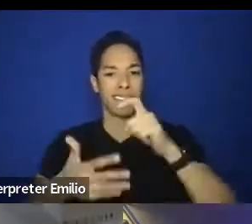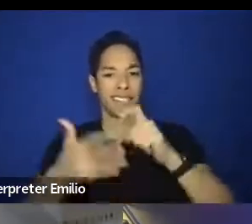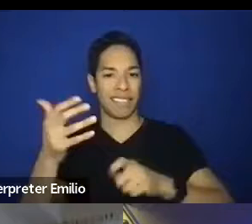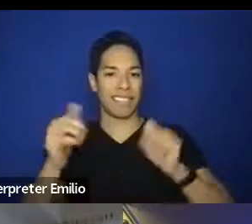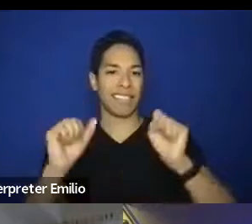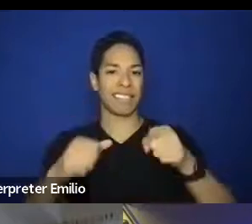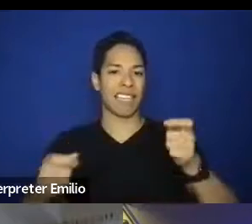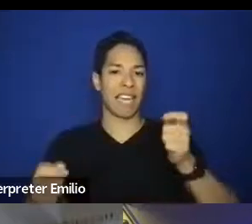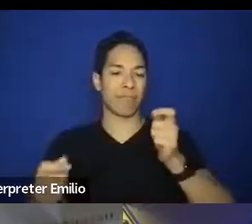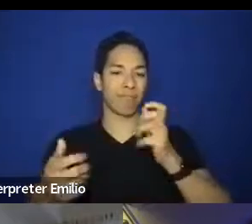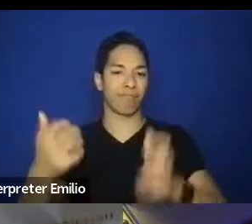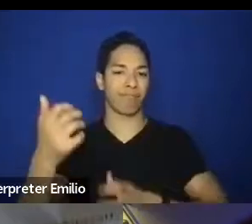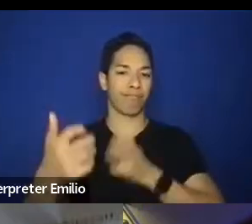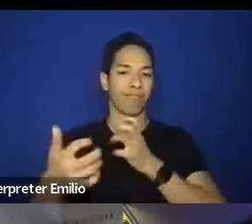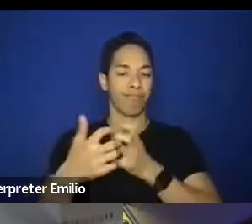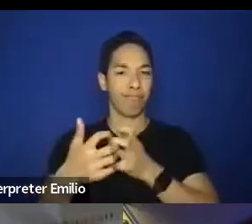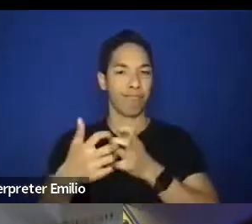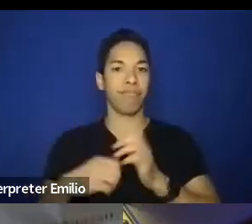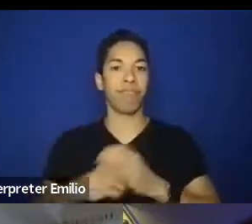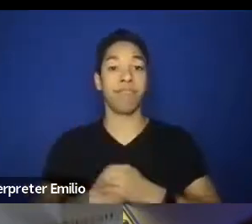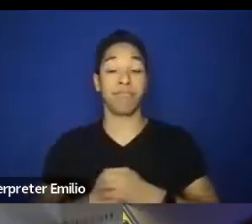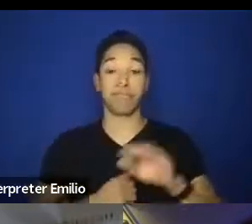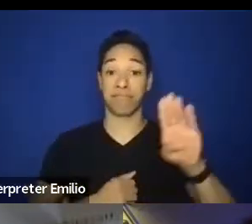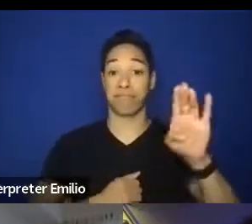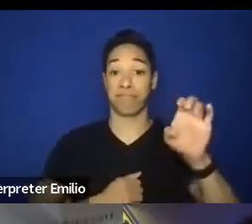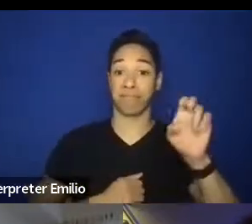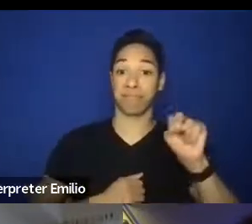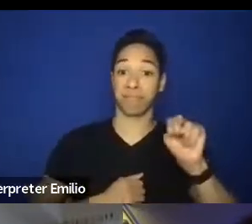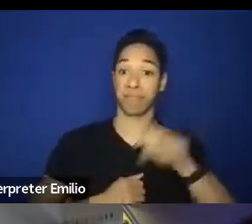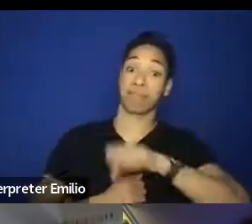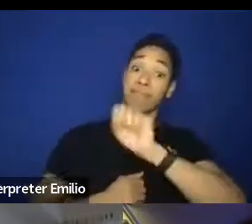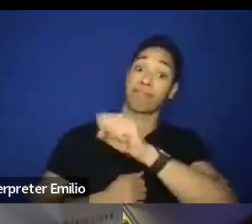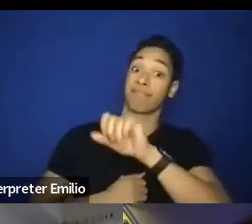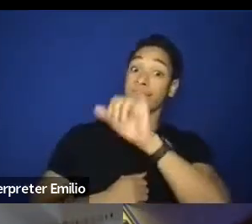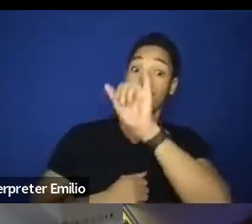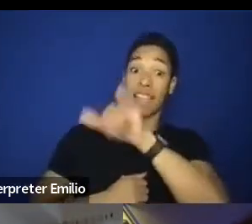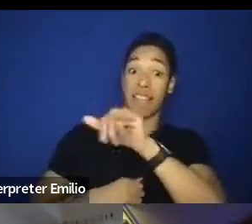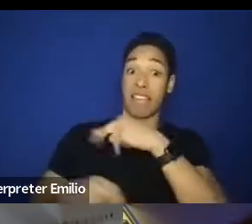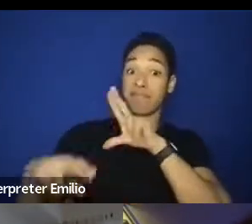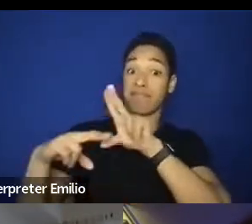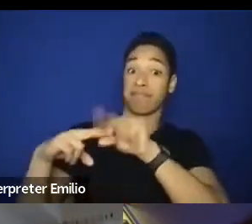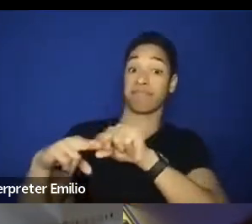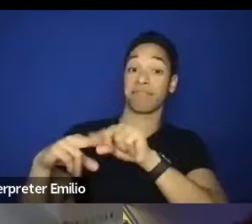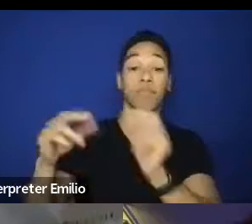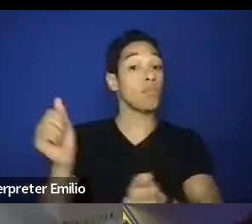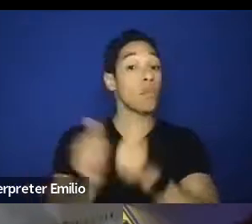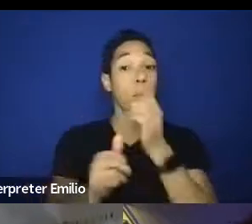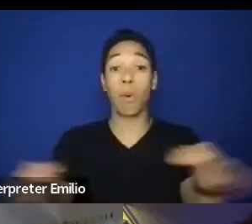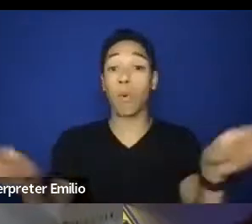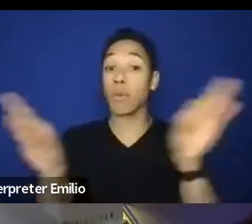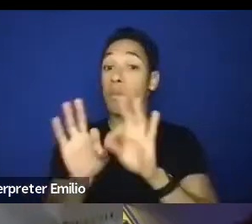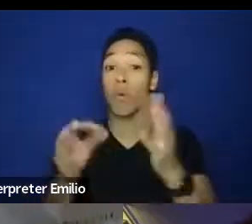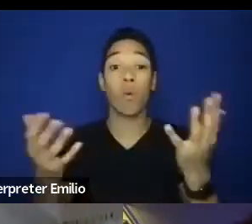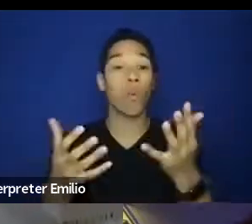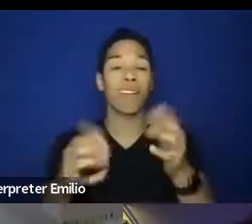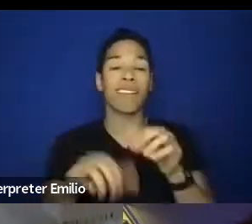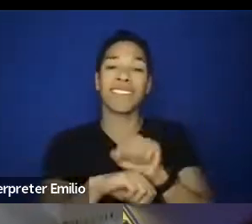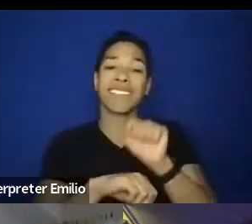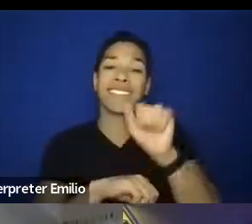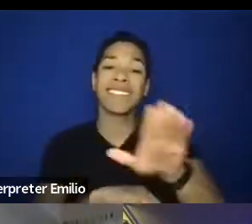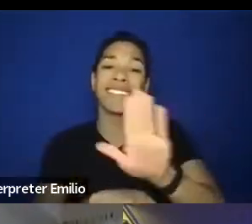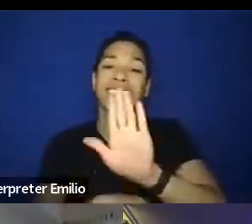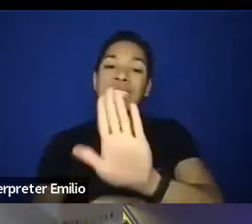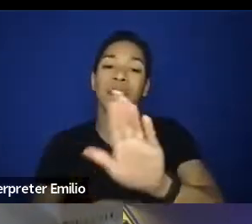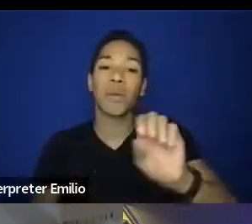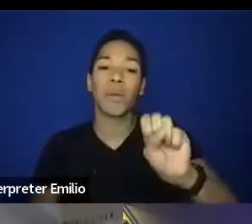that and say, not just like, to me, that is the most important thing. And what I was going to say is, please send your sides in Word. No